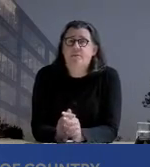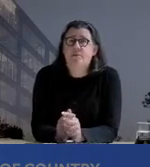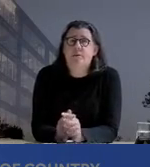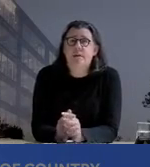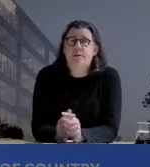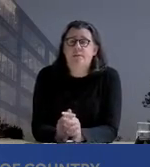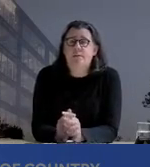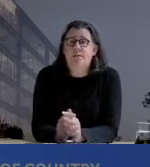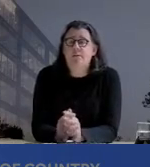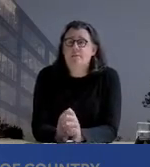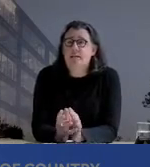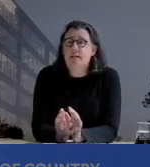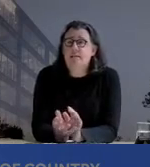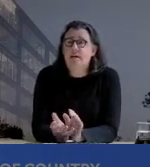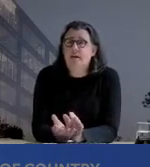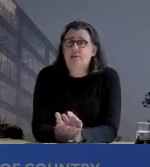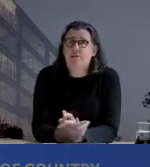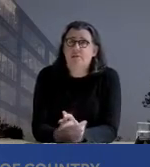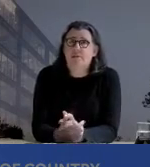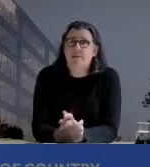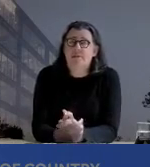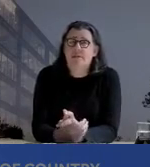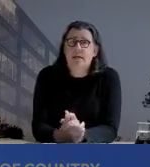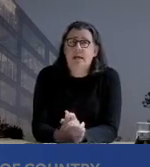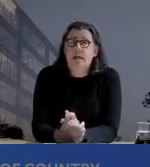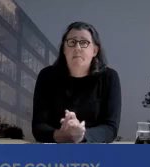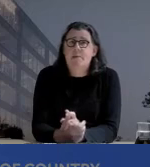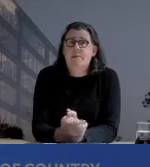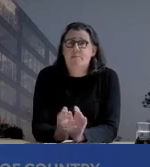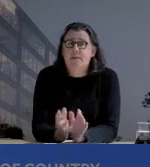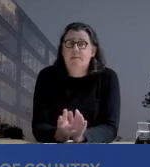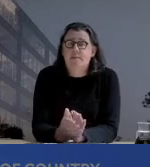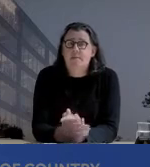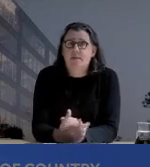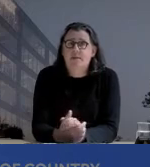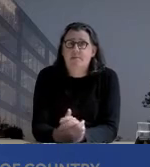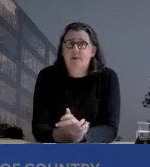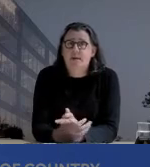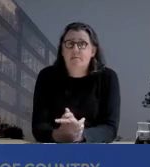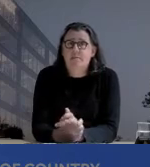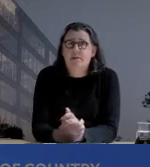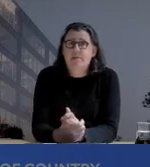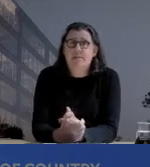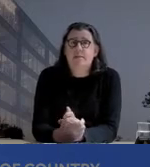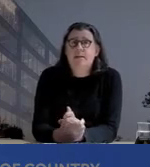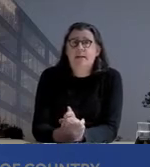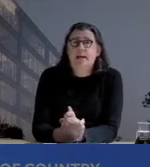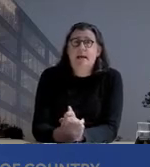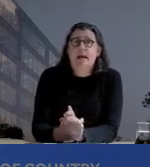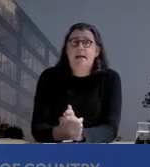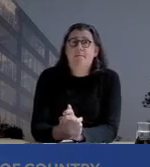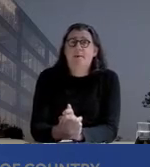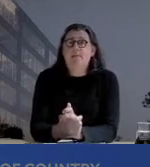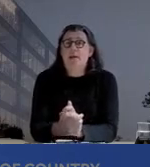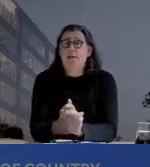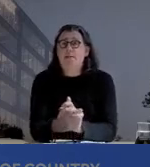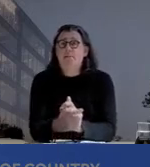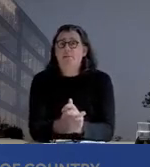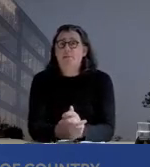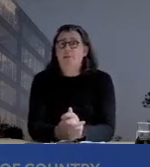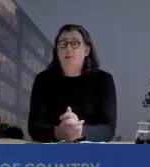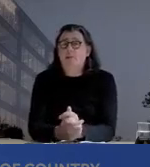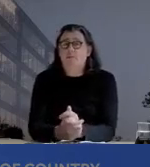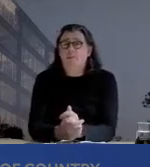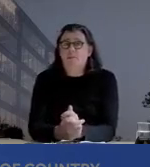people of the Eora Nation, on whose land our studio is, and pay respects to elders past and present. As an